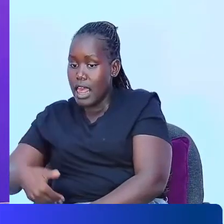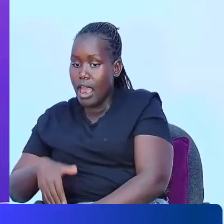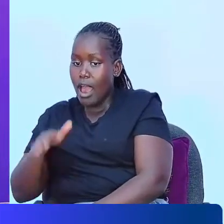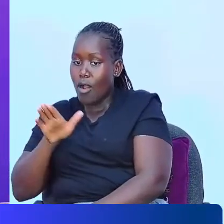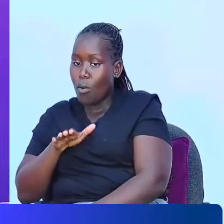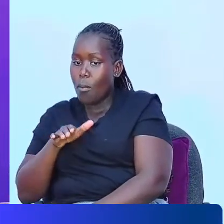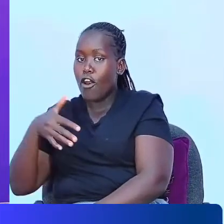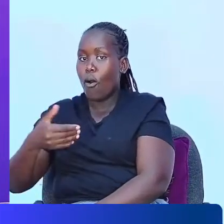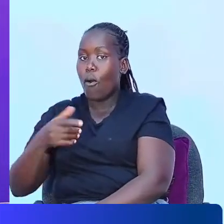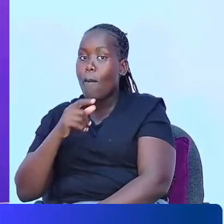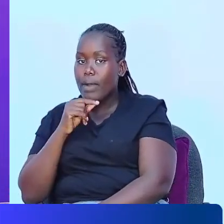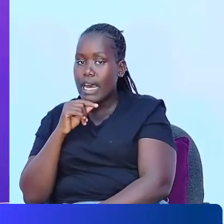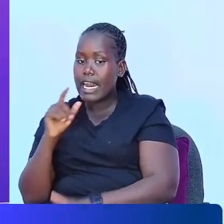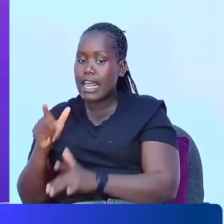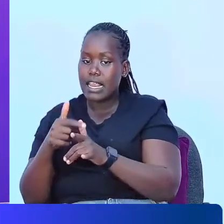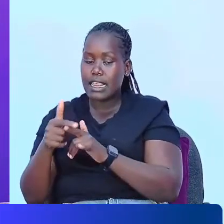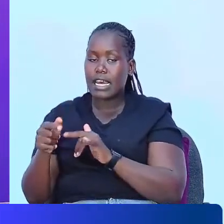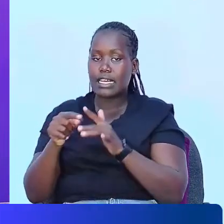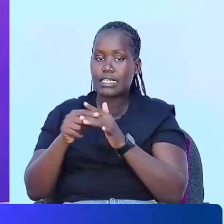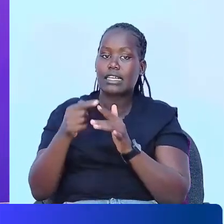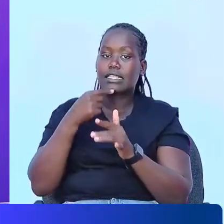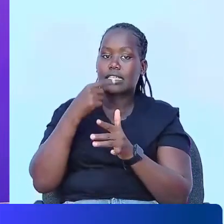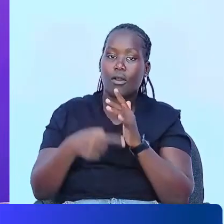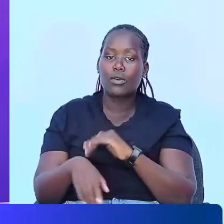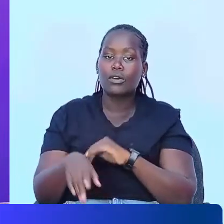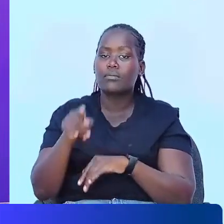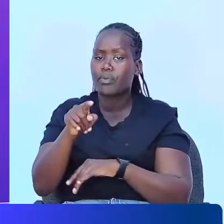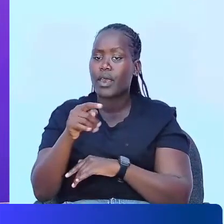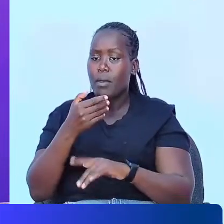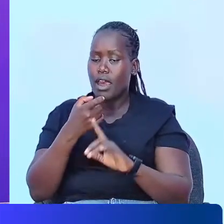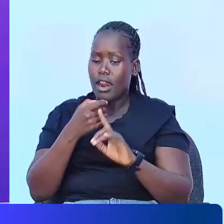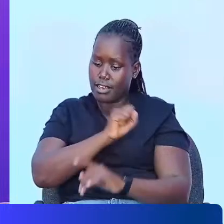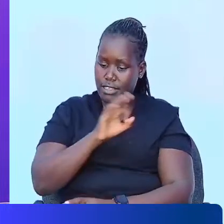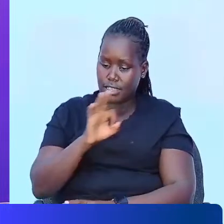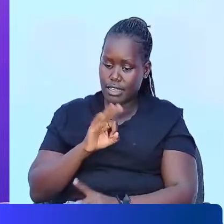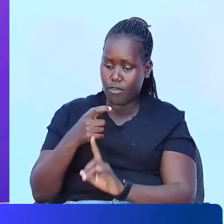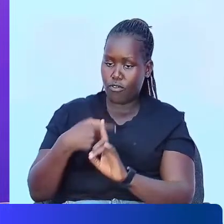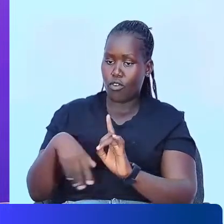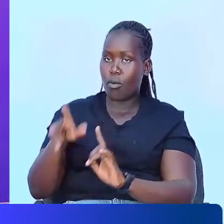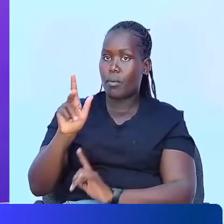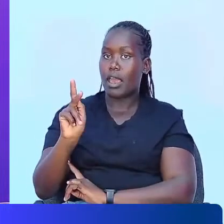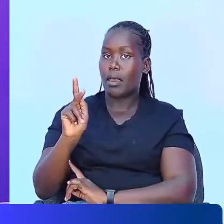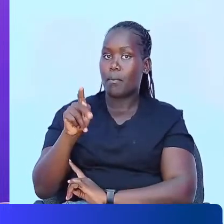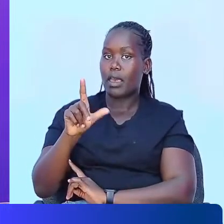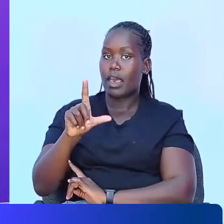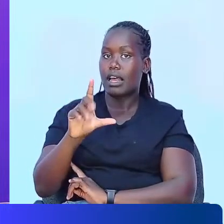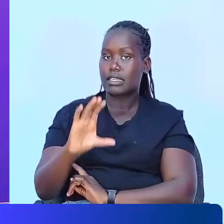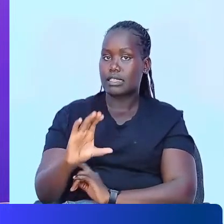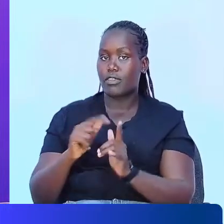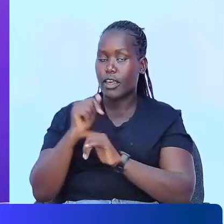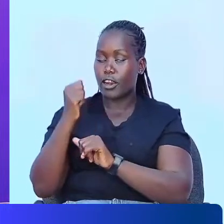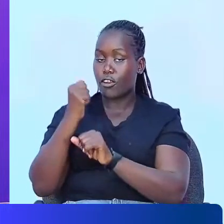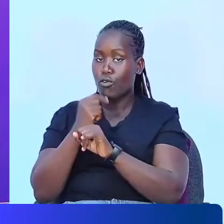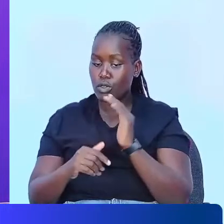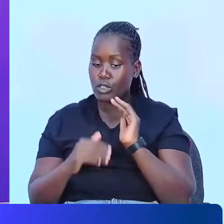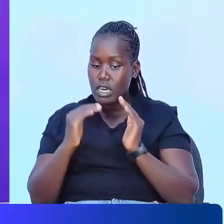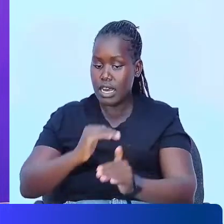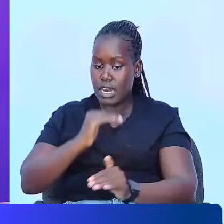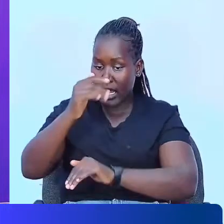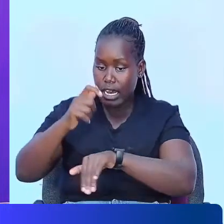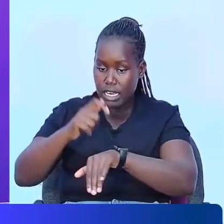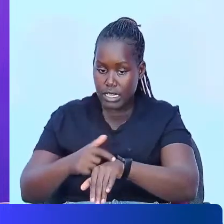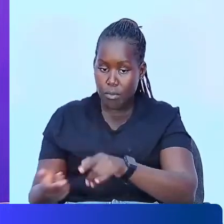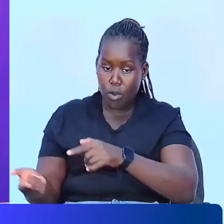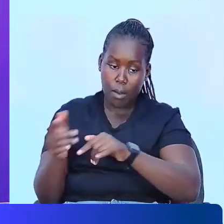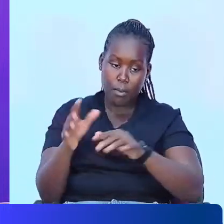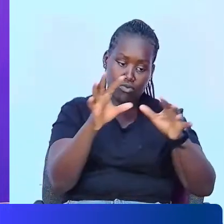calling himself Kenya Power, and you are believing him. So what will he do? The next time we are coming to connect you,